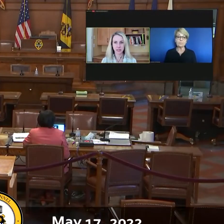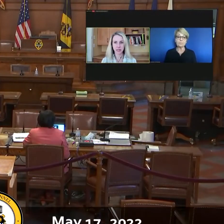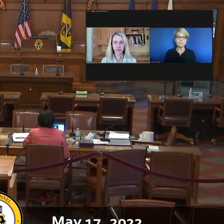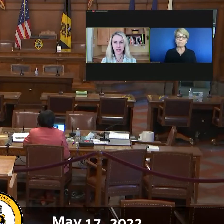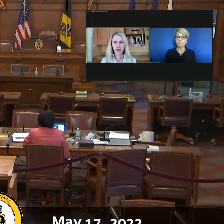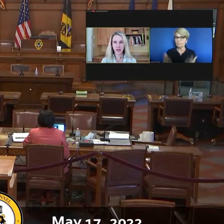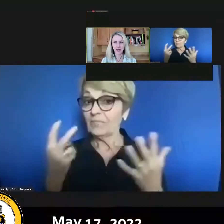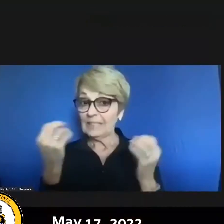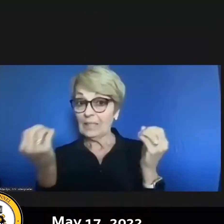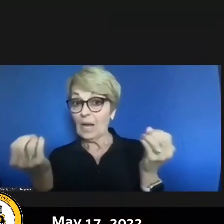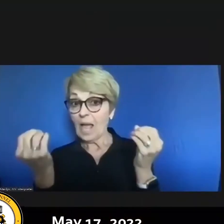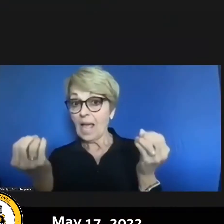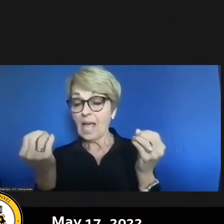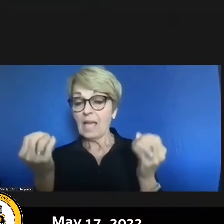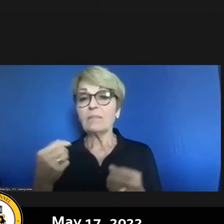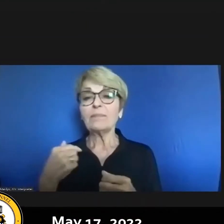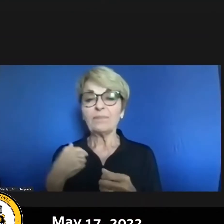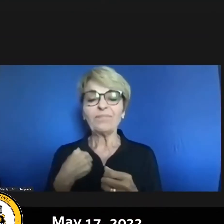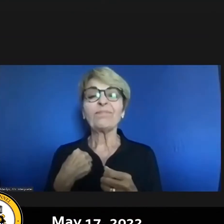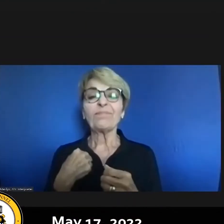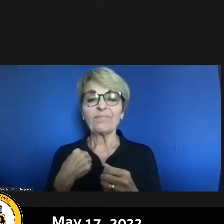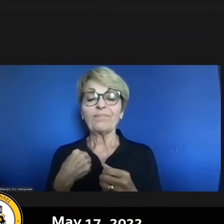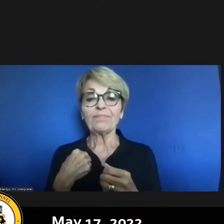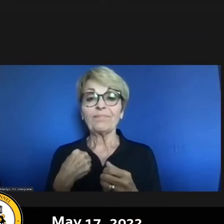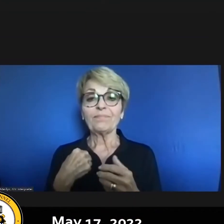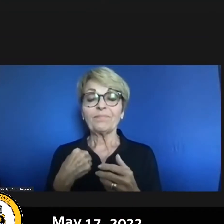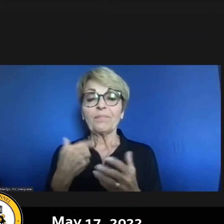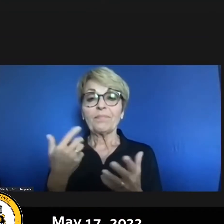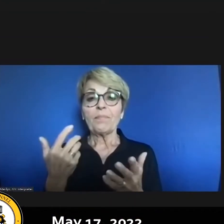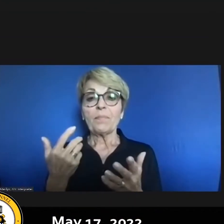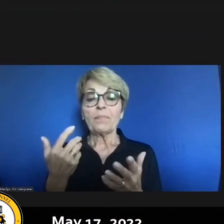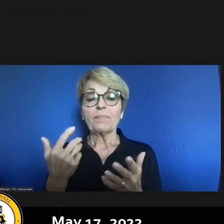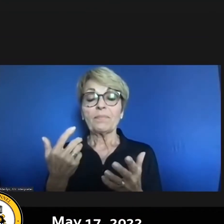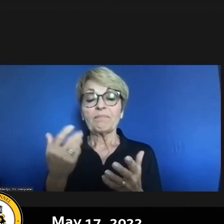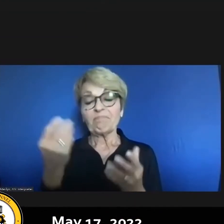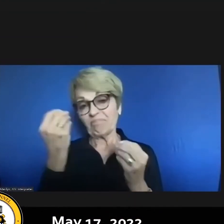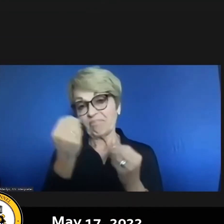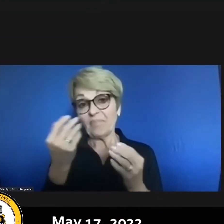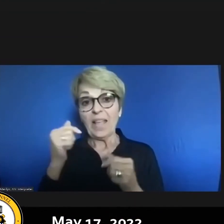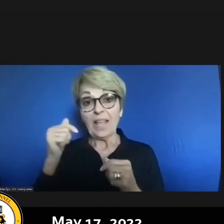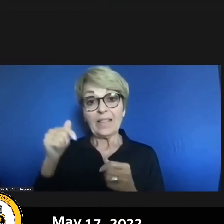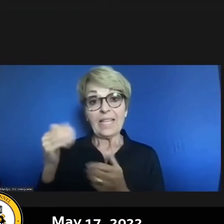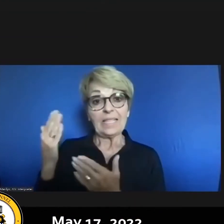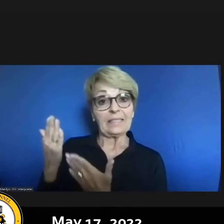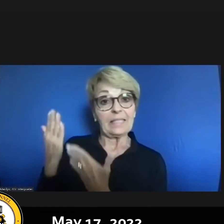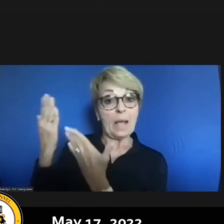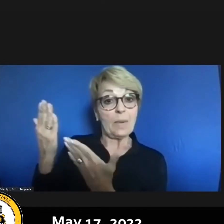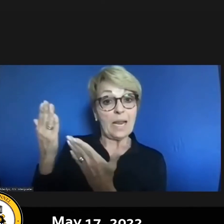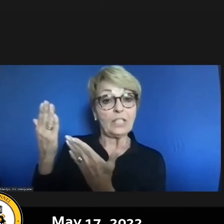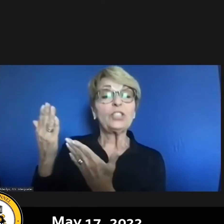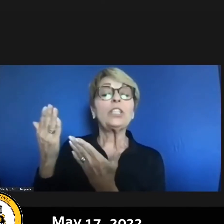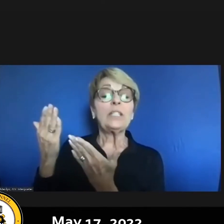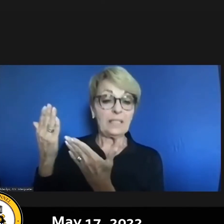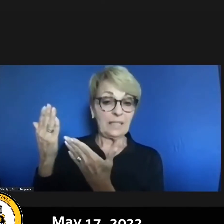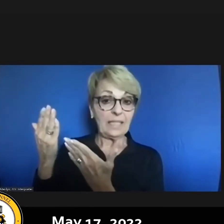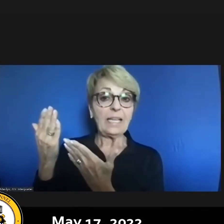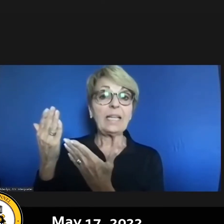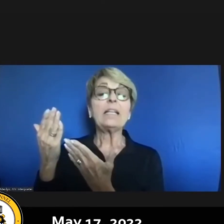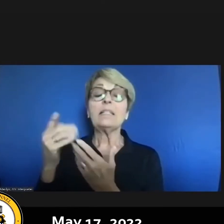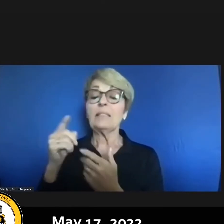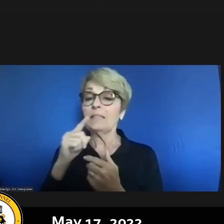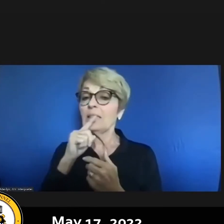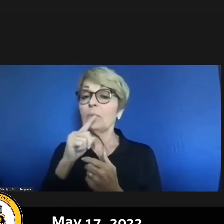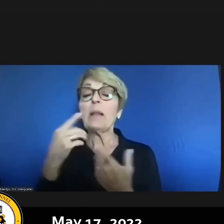Seeing none, I will just say that this nomination takes on particular importance